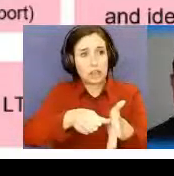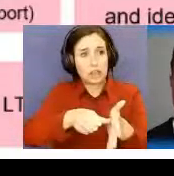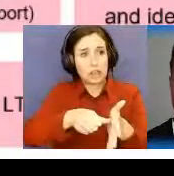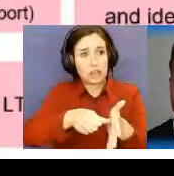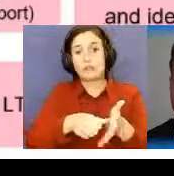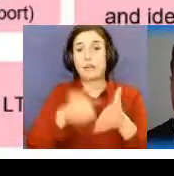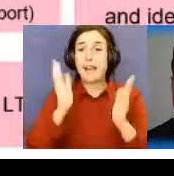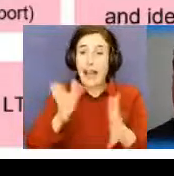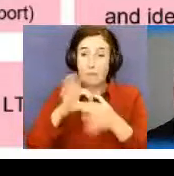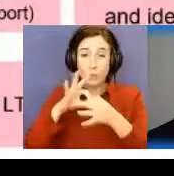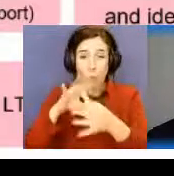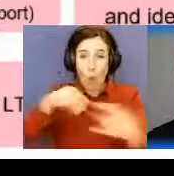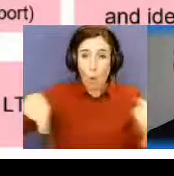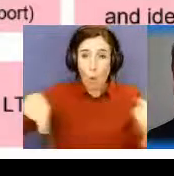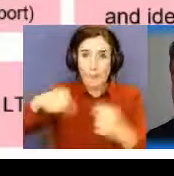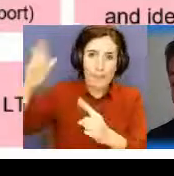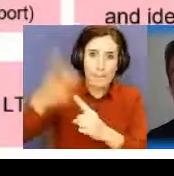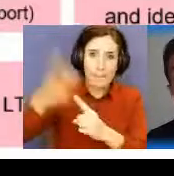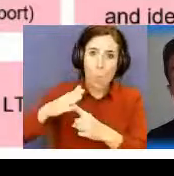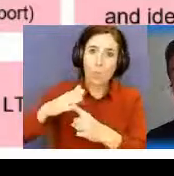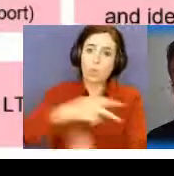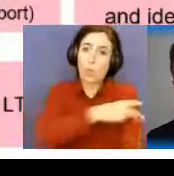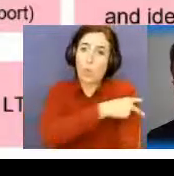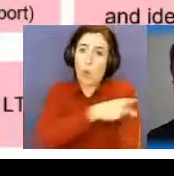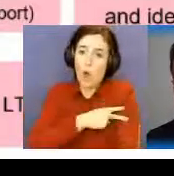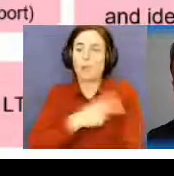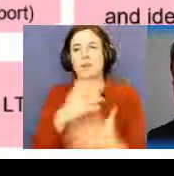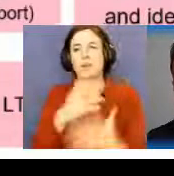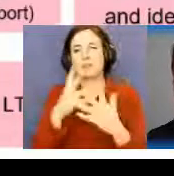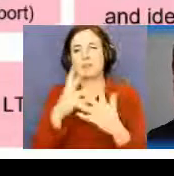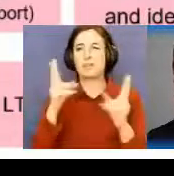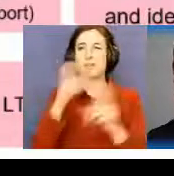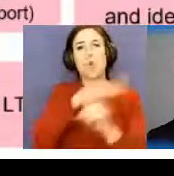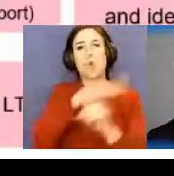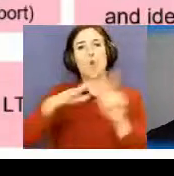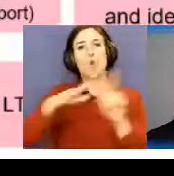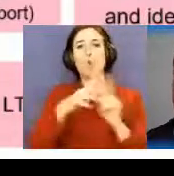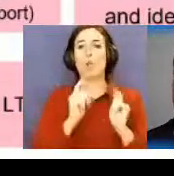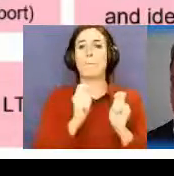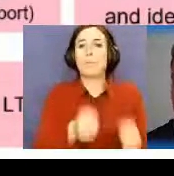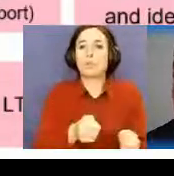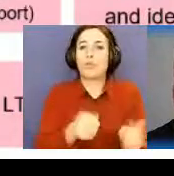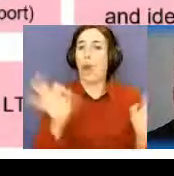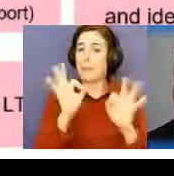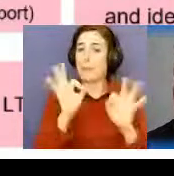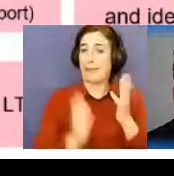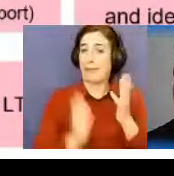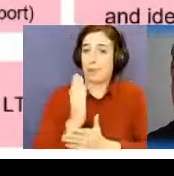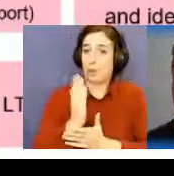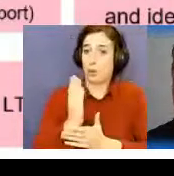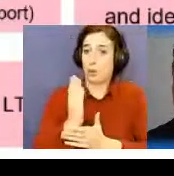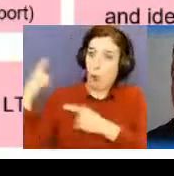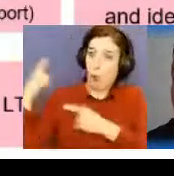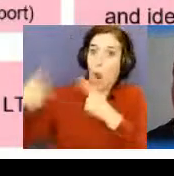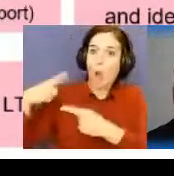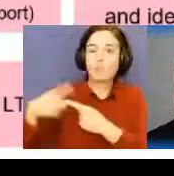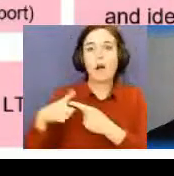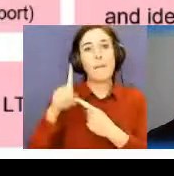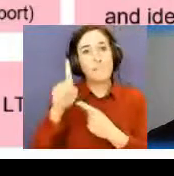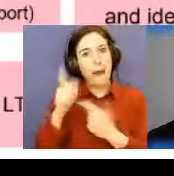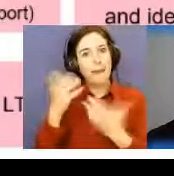been involved in the sector for a while, social prescribing is not new. It's been around for a long time, but there's a real spotlight on it at the moment and a lot of investment behind